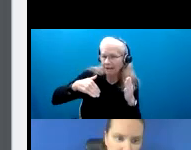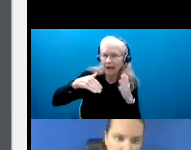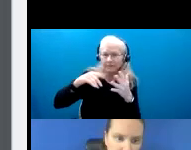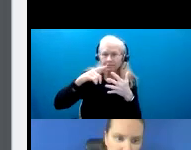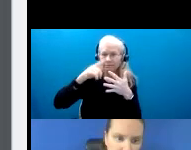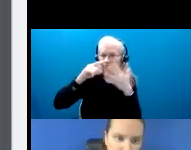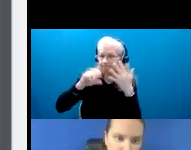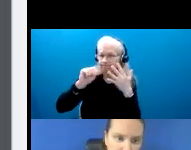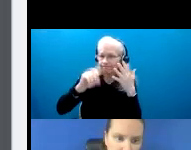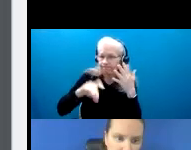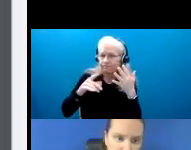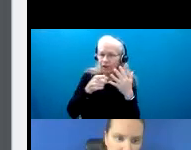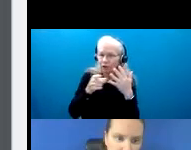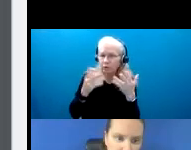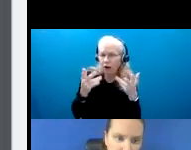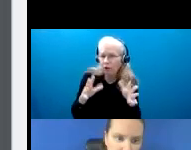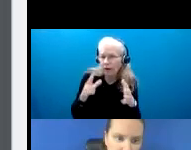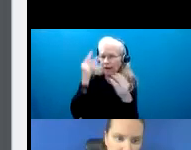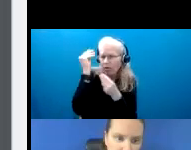have thought about that's not here?